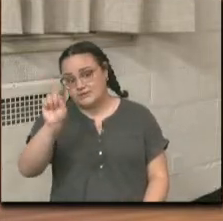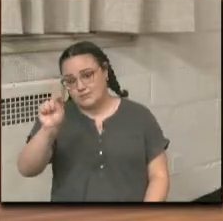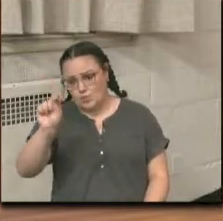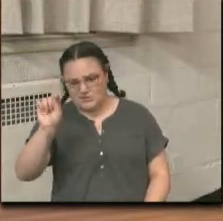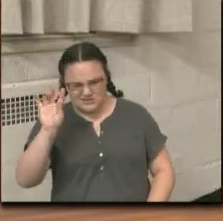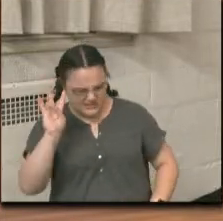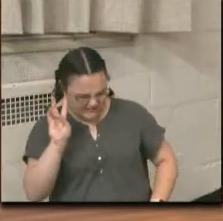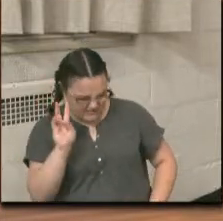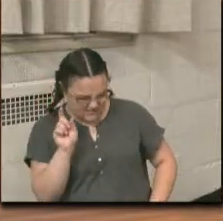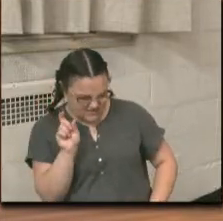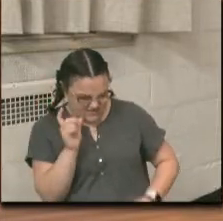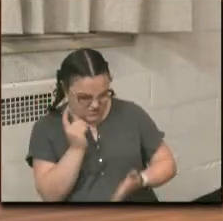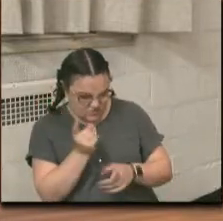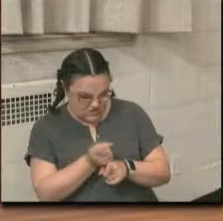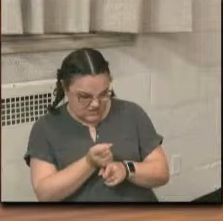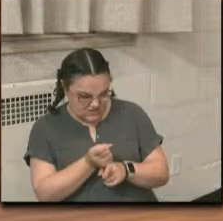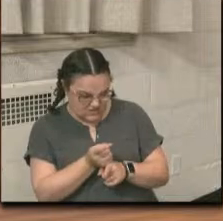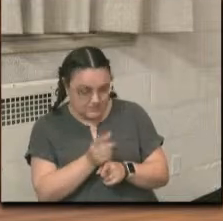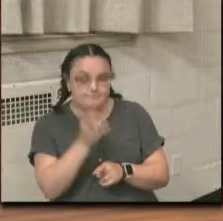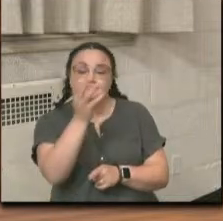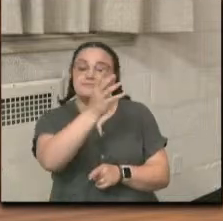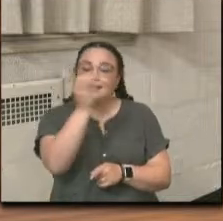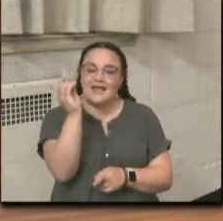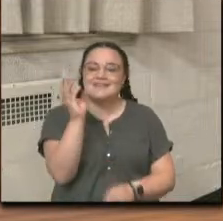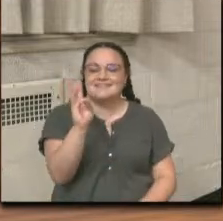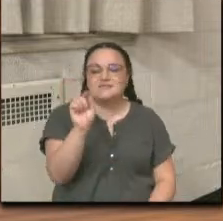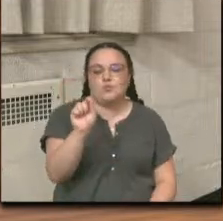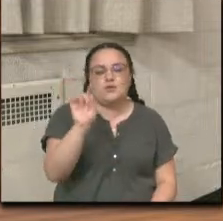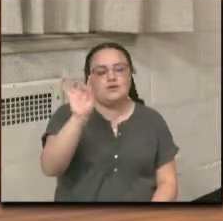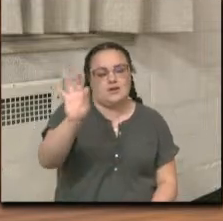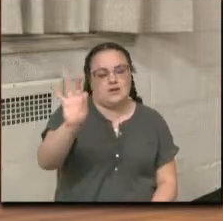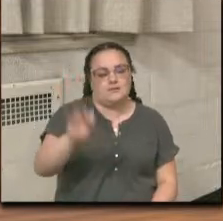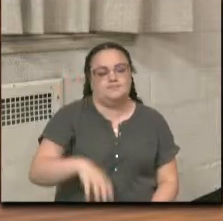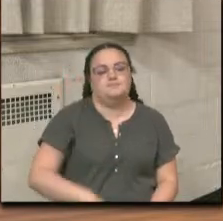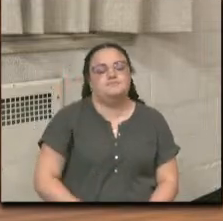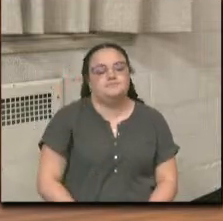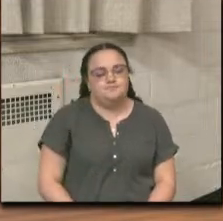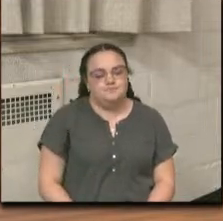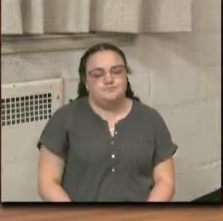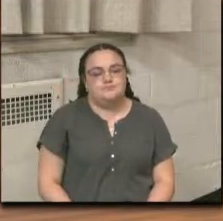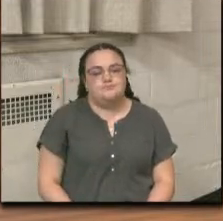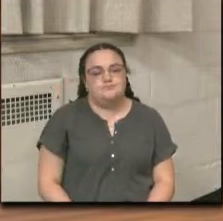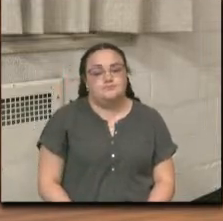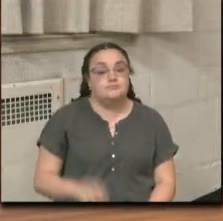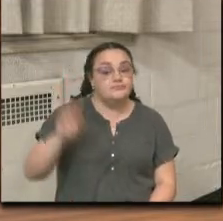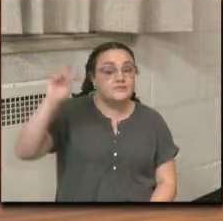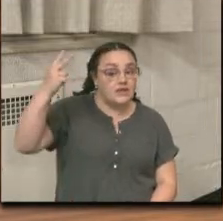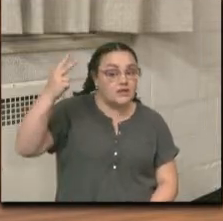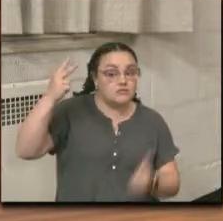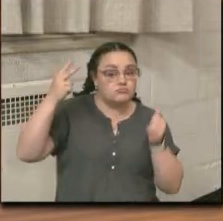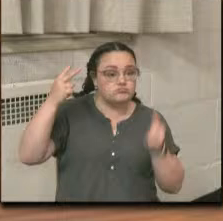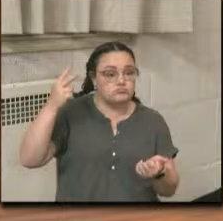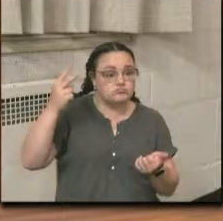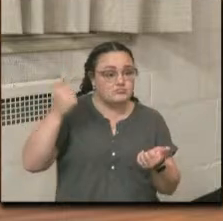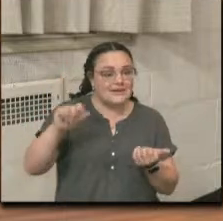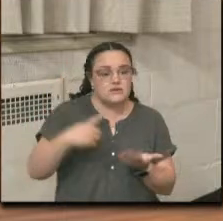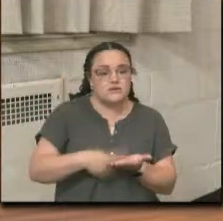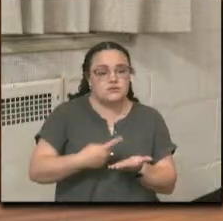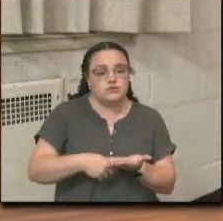6.7 and 6.9. It has been moved and seconded. Is there any